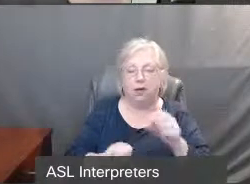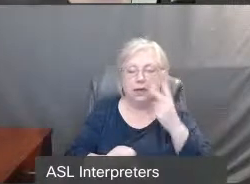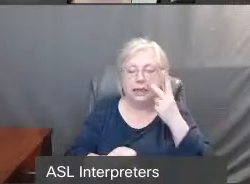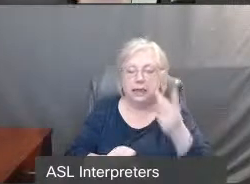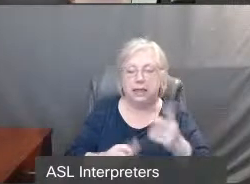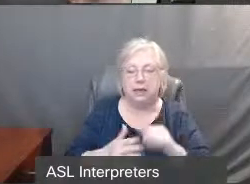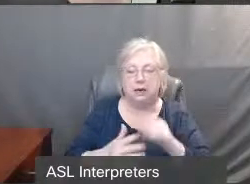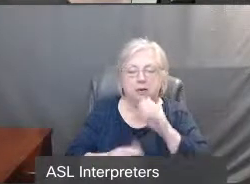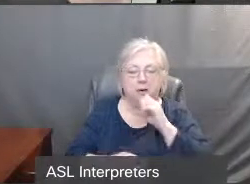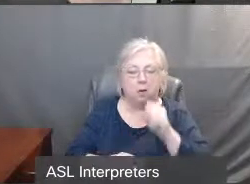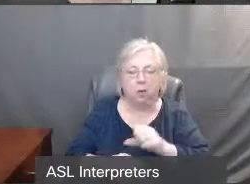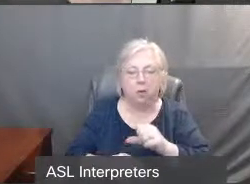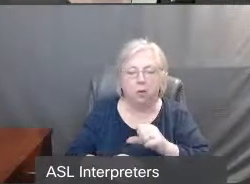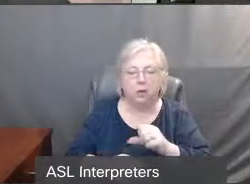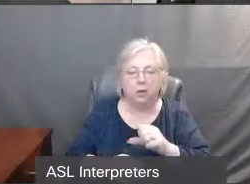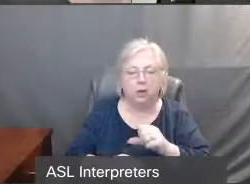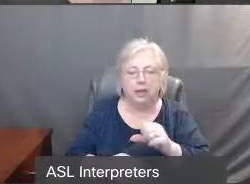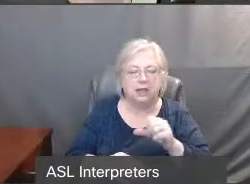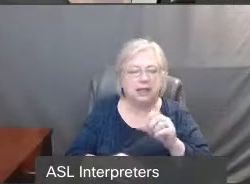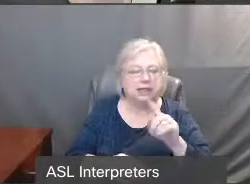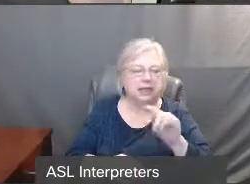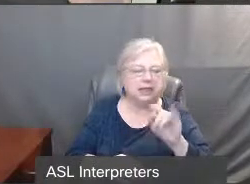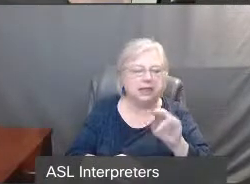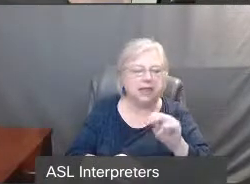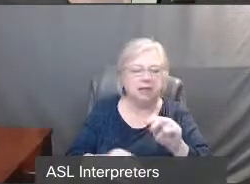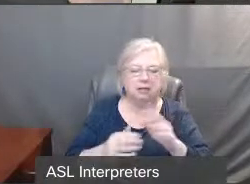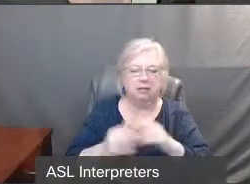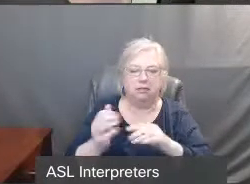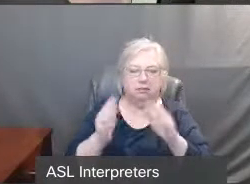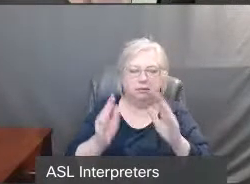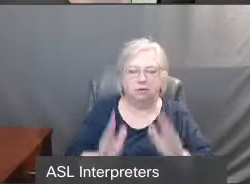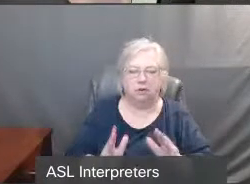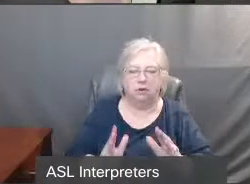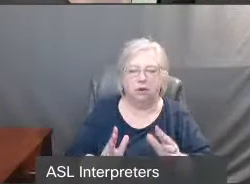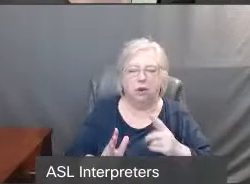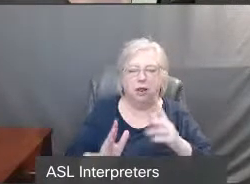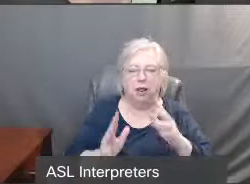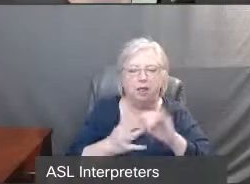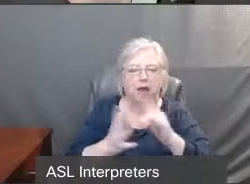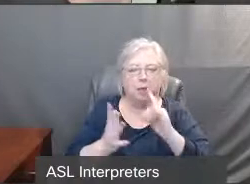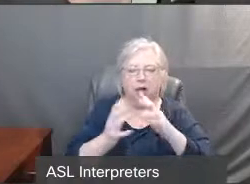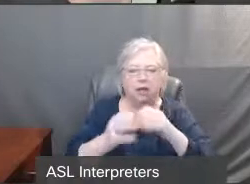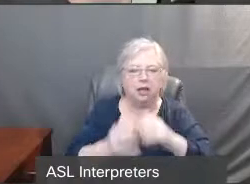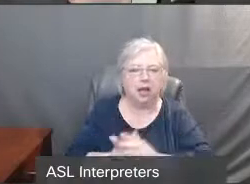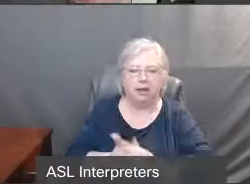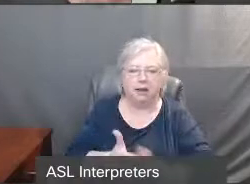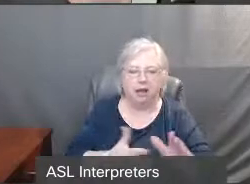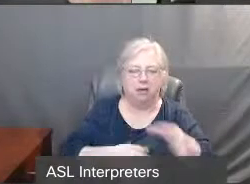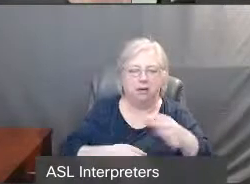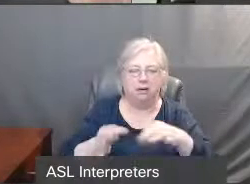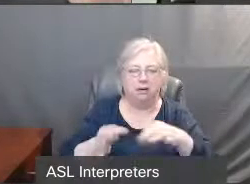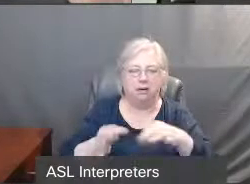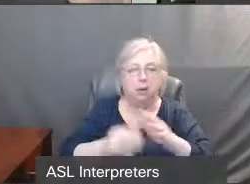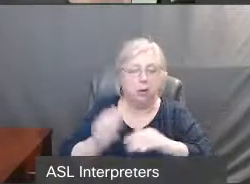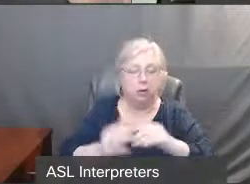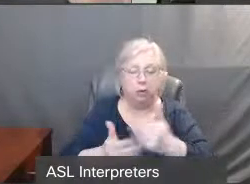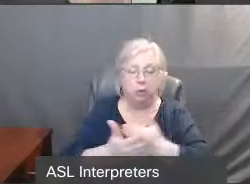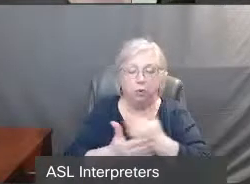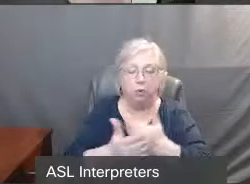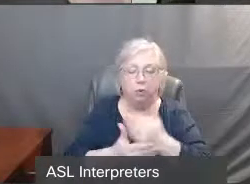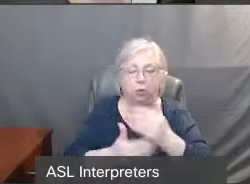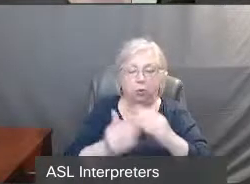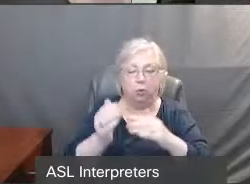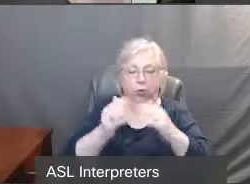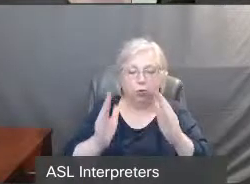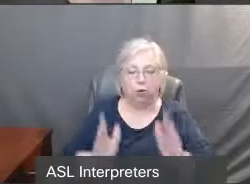is an old tin structure. We are actually going to take that down and build a new structure. That's going to